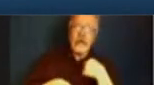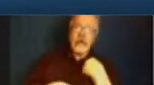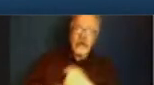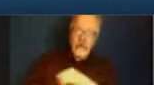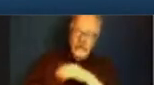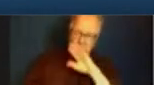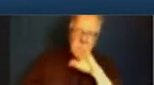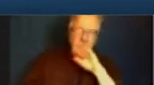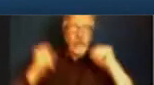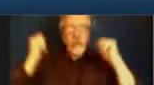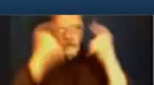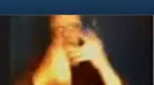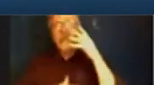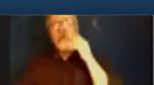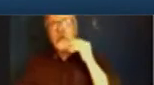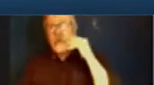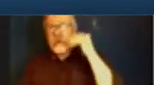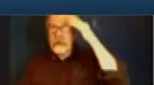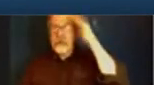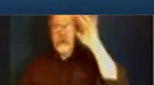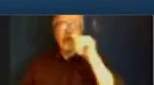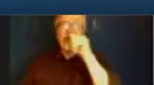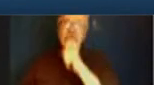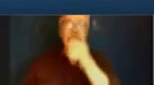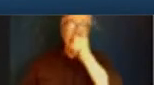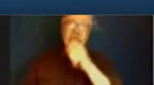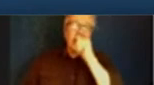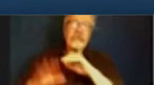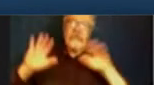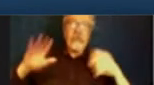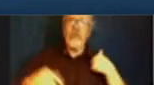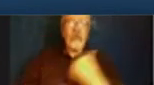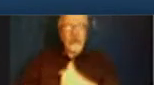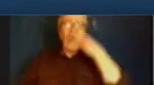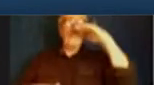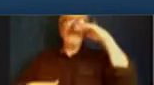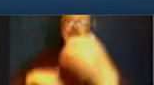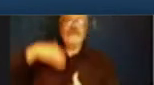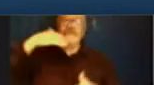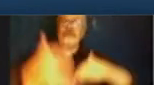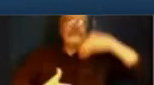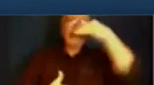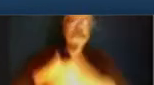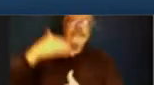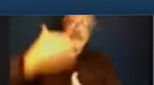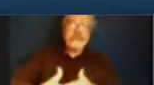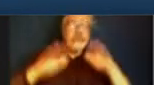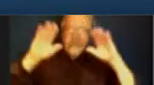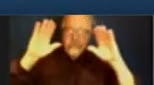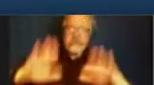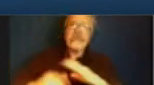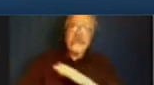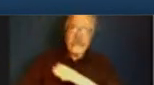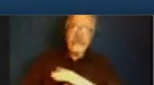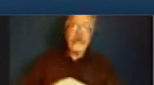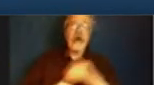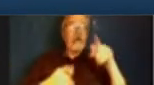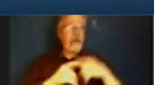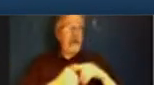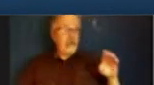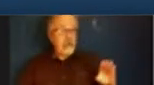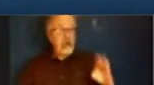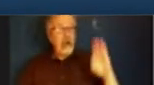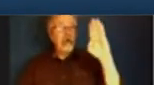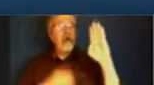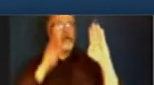work through that. That's what we do. And we're going to get through this, and there's going to be another side of this curve, I believe. And we can make it sooner by doing all the things we